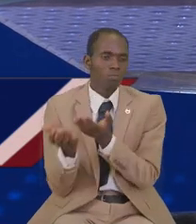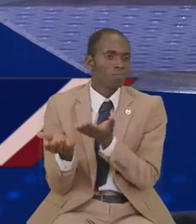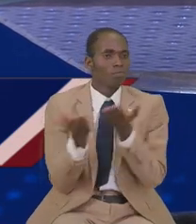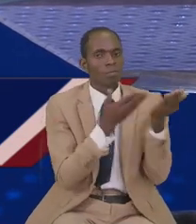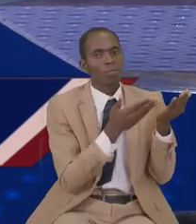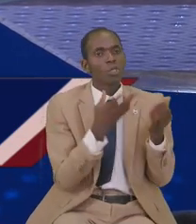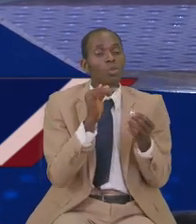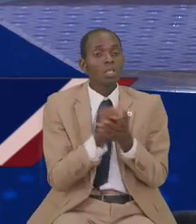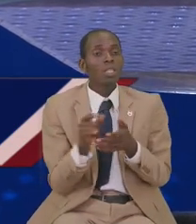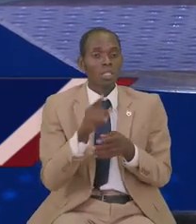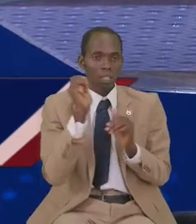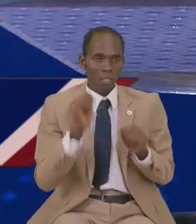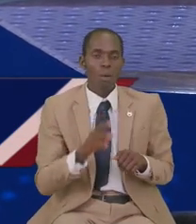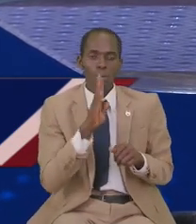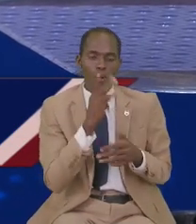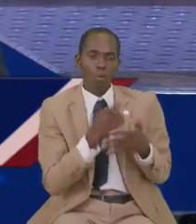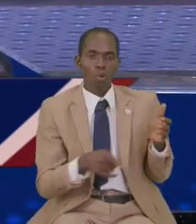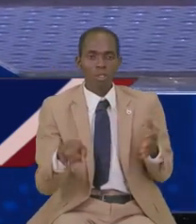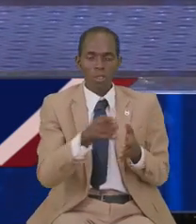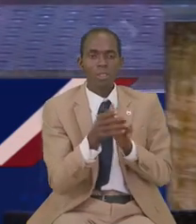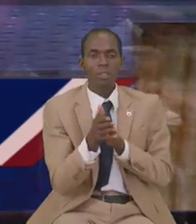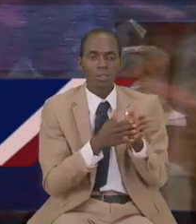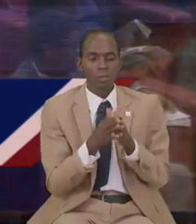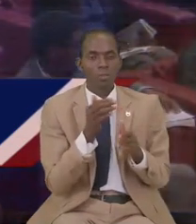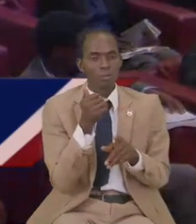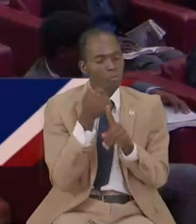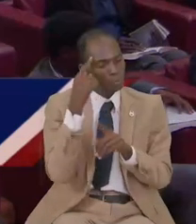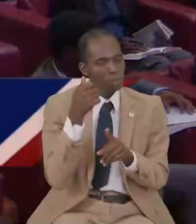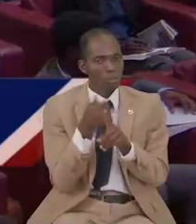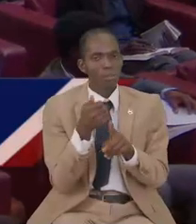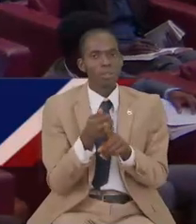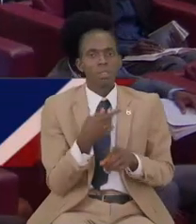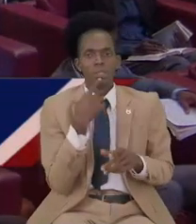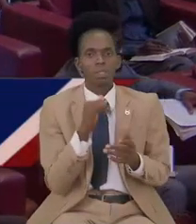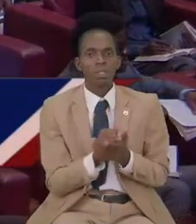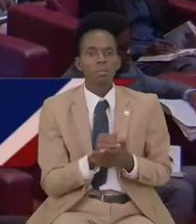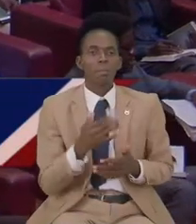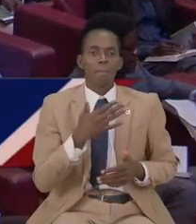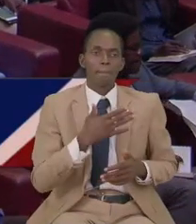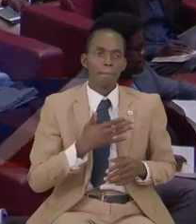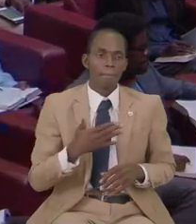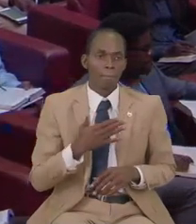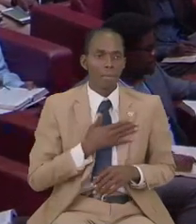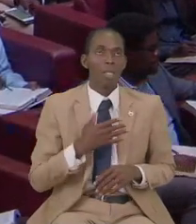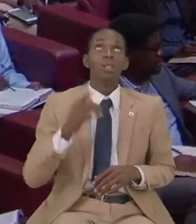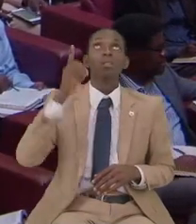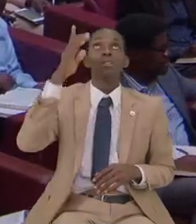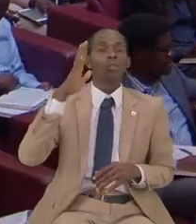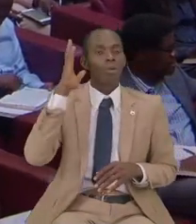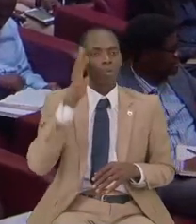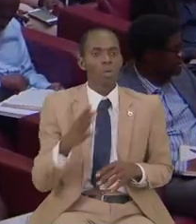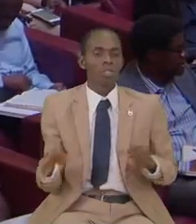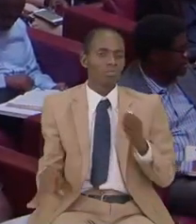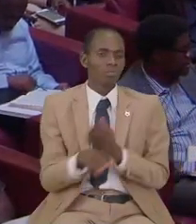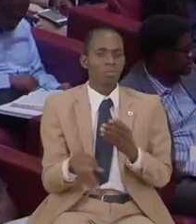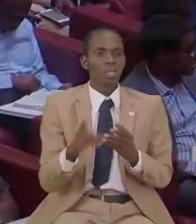they'll be totally corrupted. Look at verse 17. In verse 17, my God will cast them away because